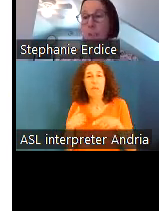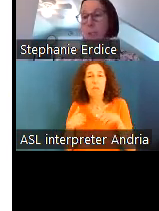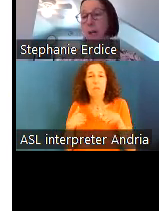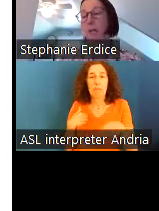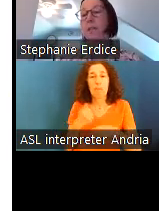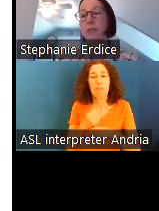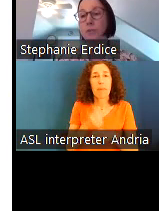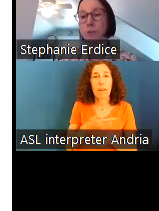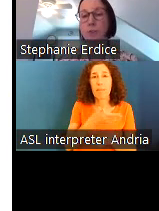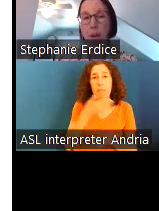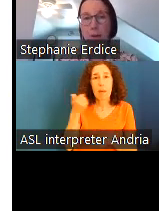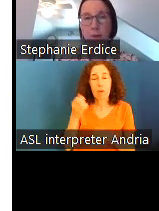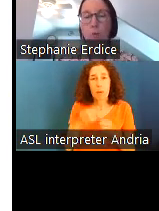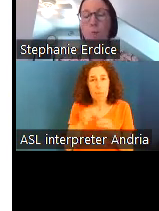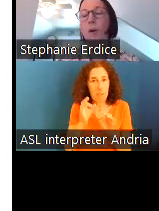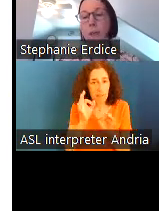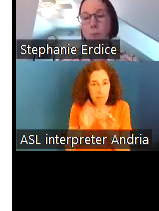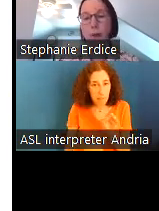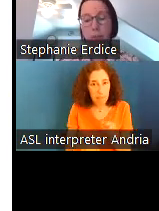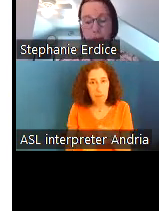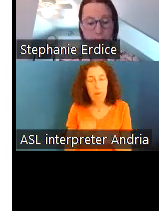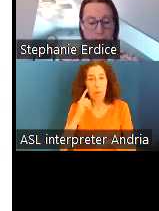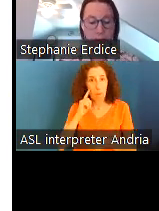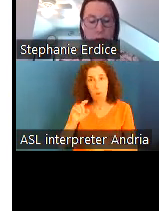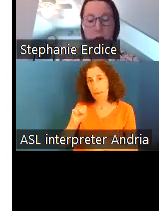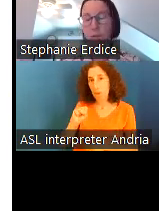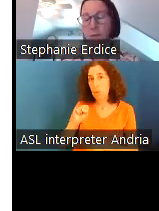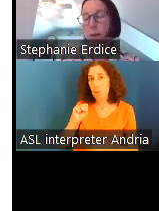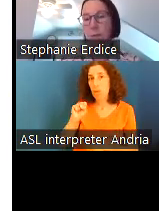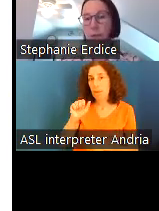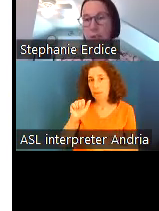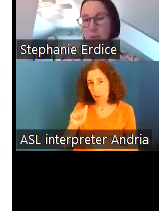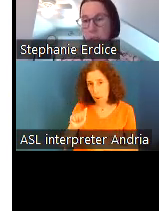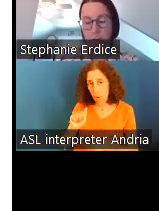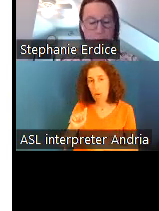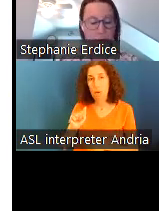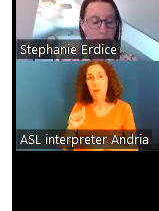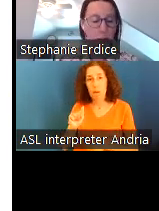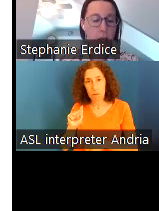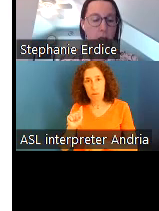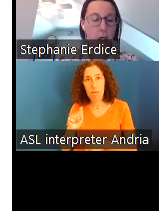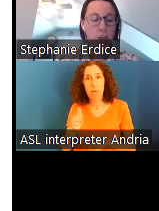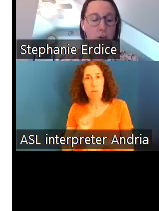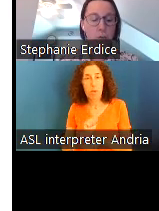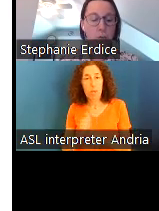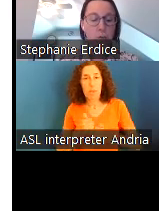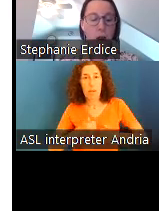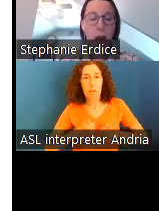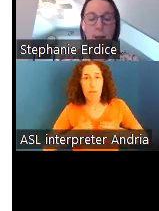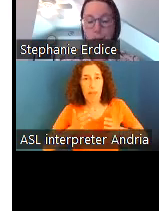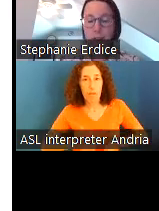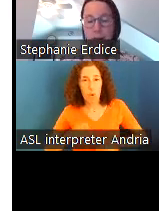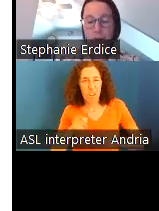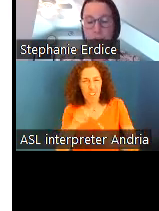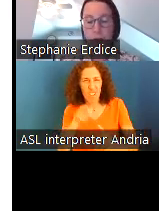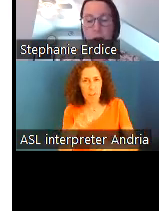the purposes of sexual assault survivors working with clients that have experienced sexual violence. So